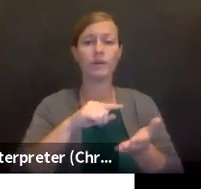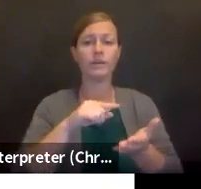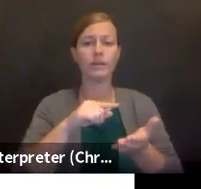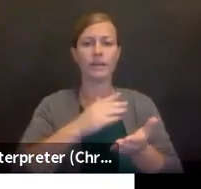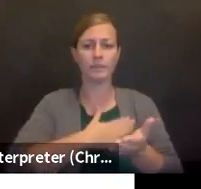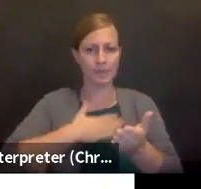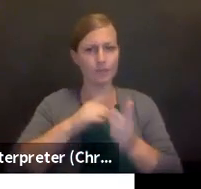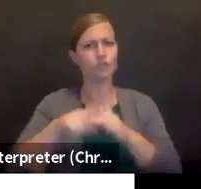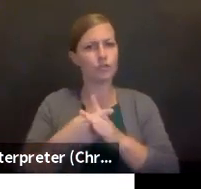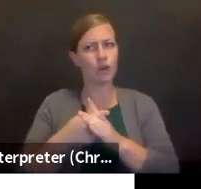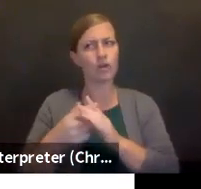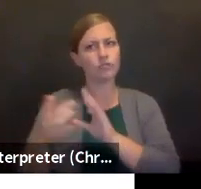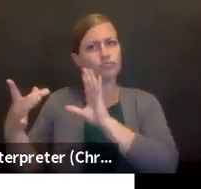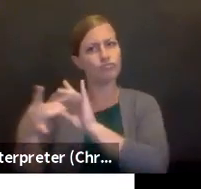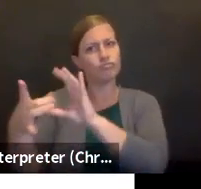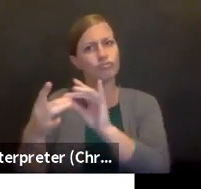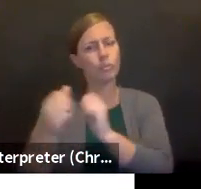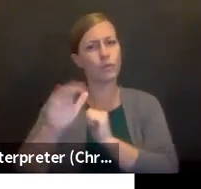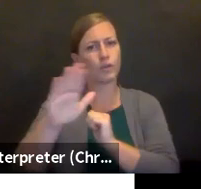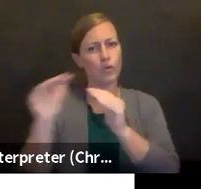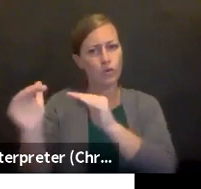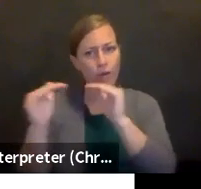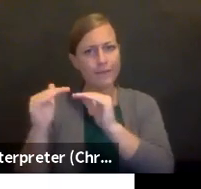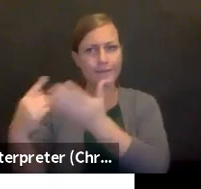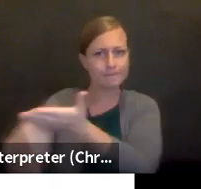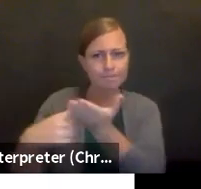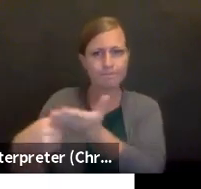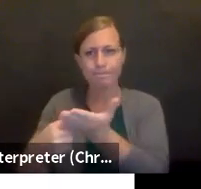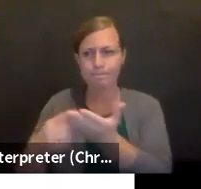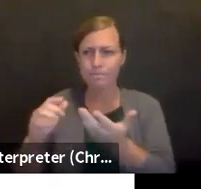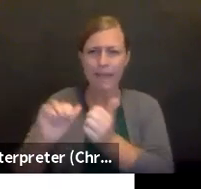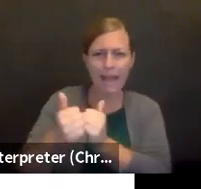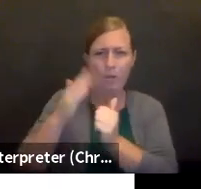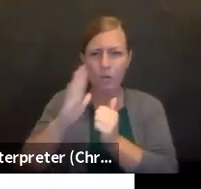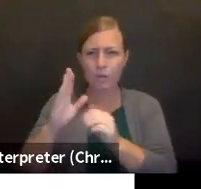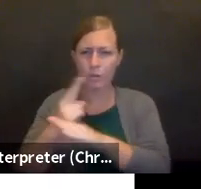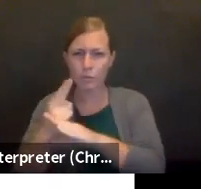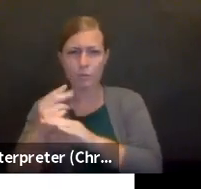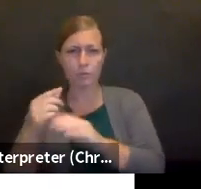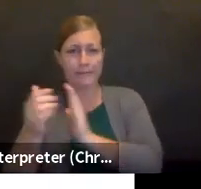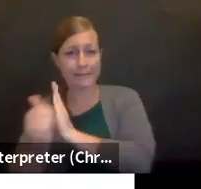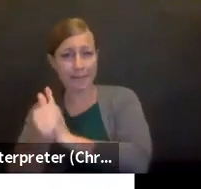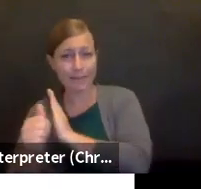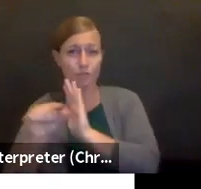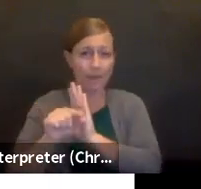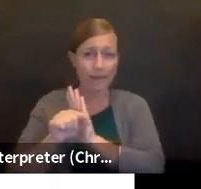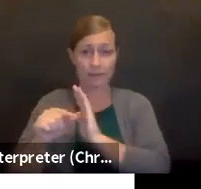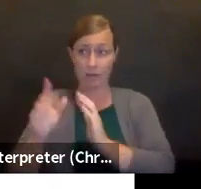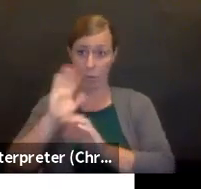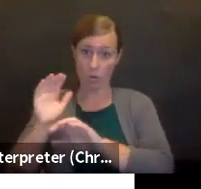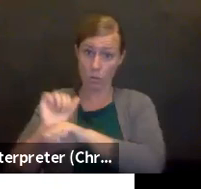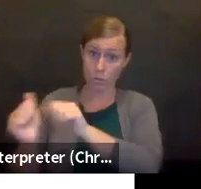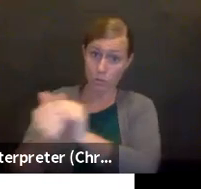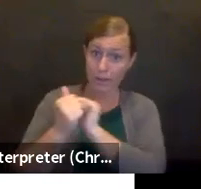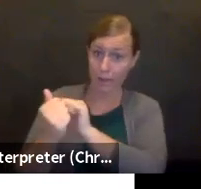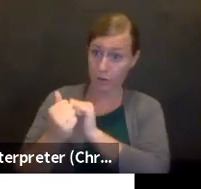start connecting with your colleagues. Talk about grading and skills. How are you going to do that? Are you going to work together and